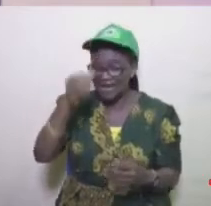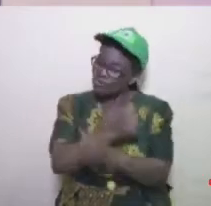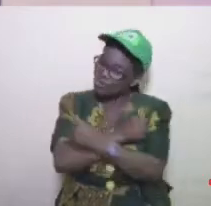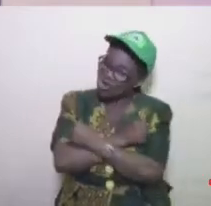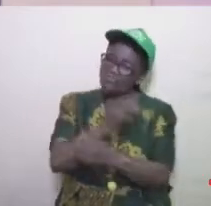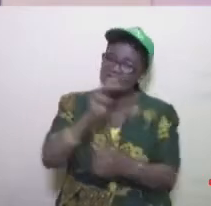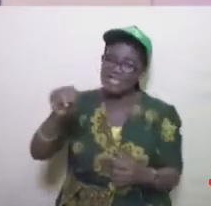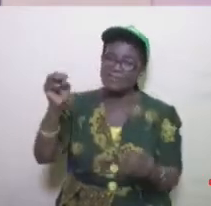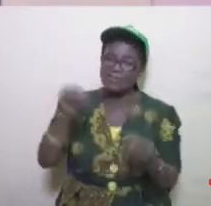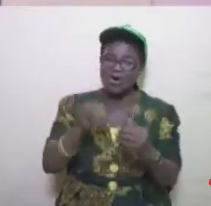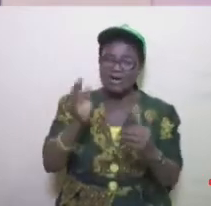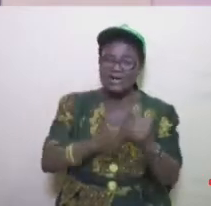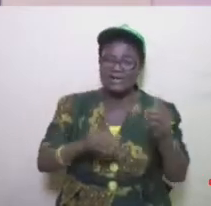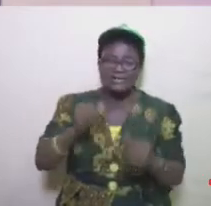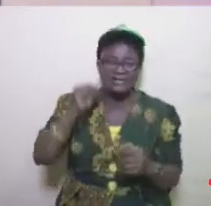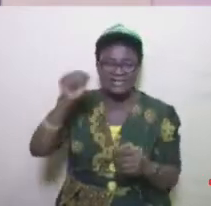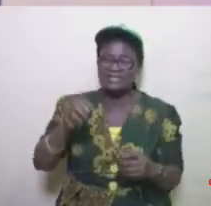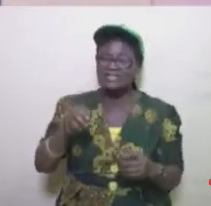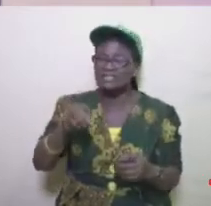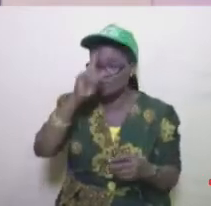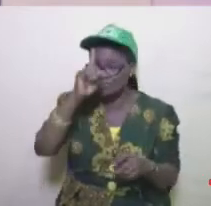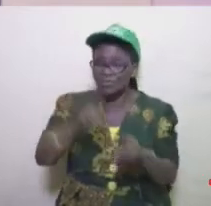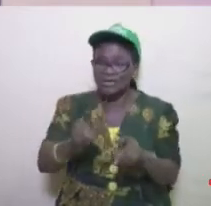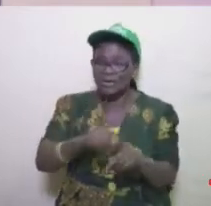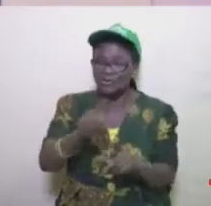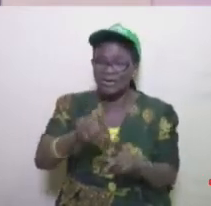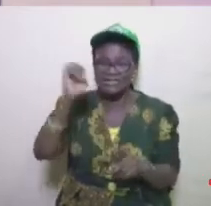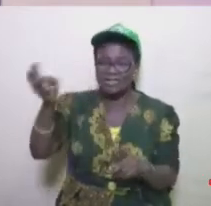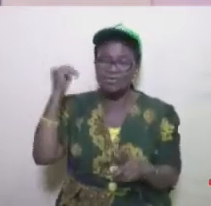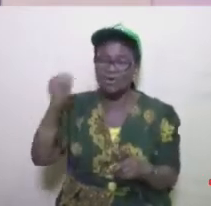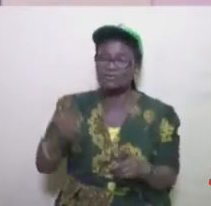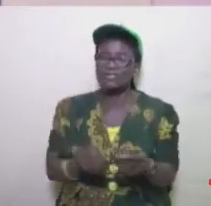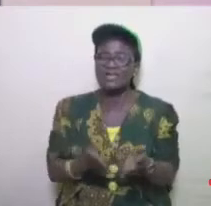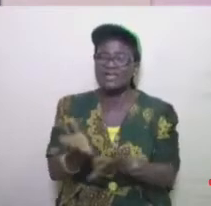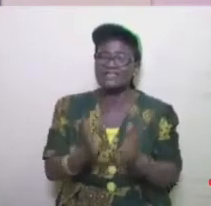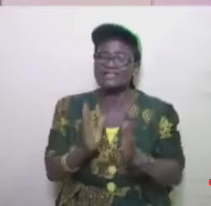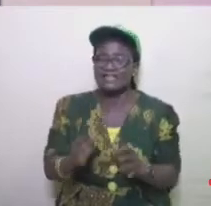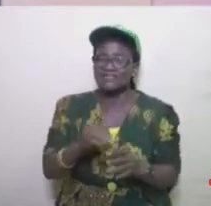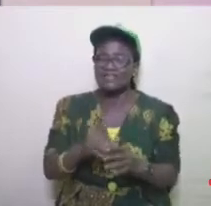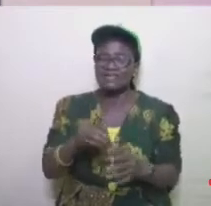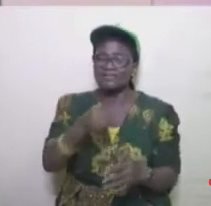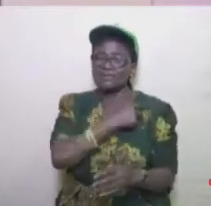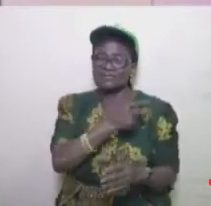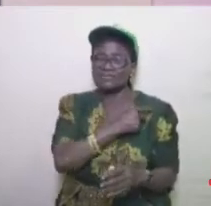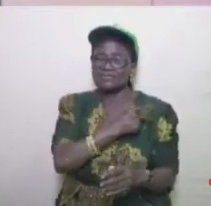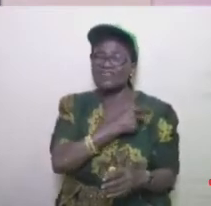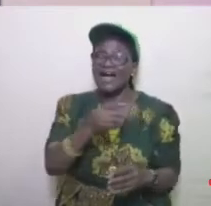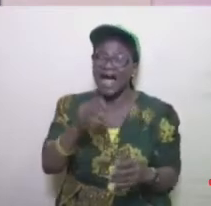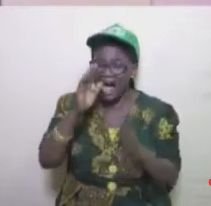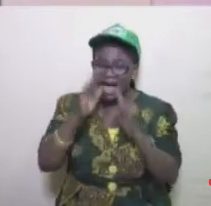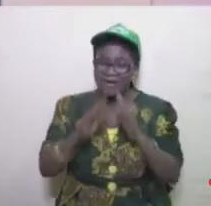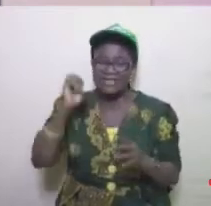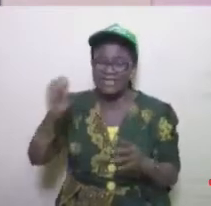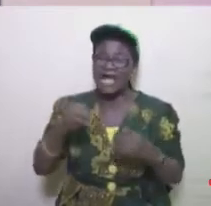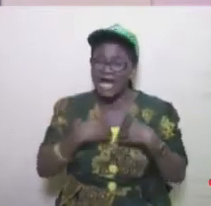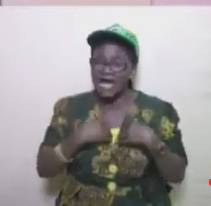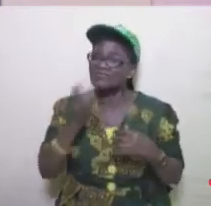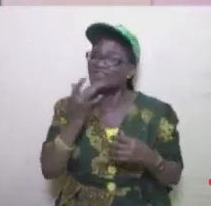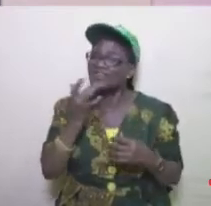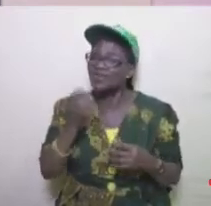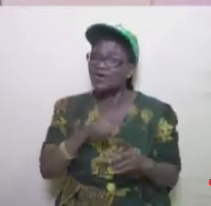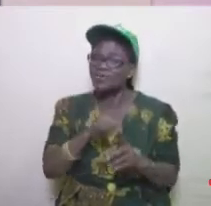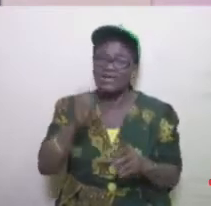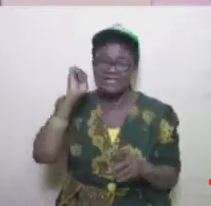when he was a slave in Potiphar's house, he had favor in the eyes of Potiphar. When he was